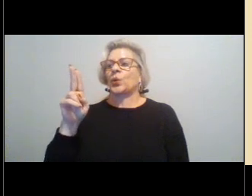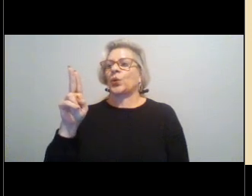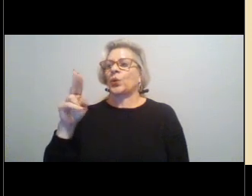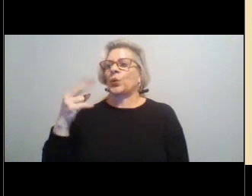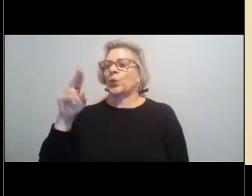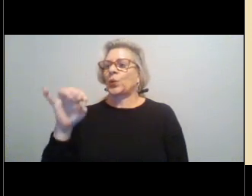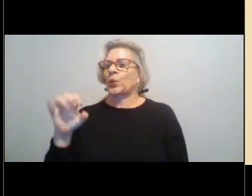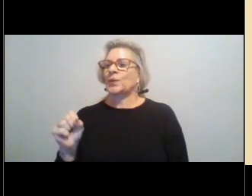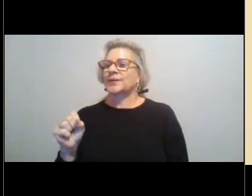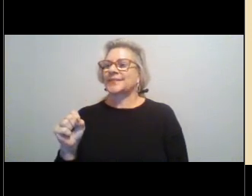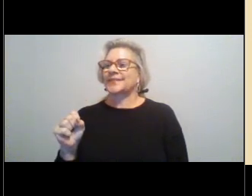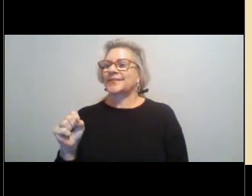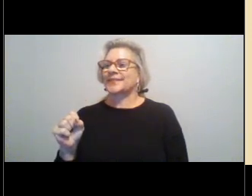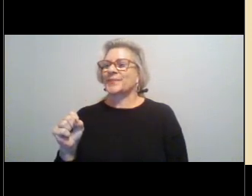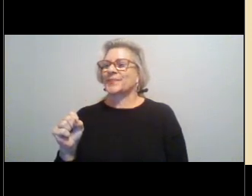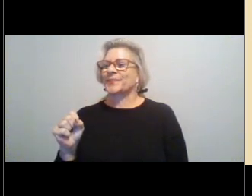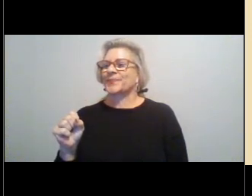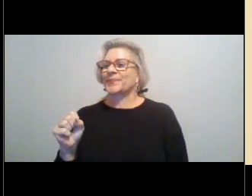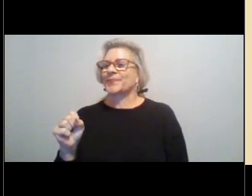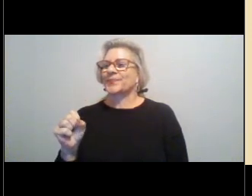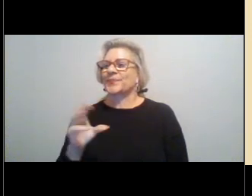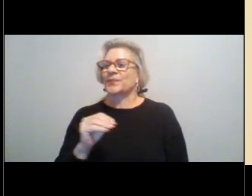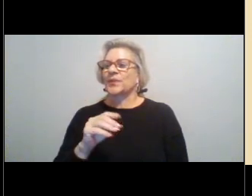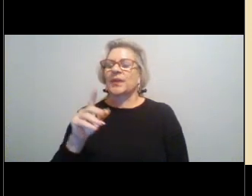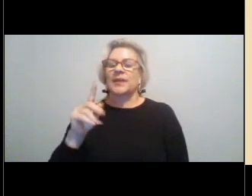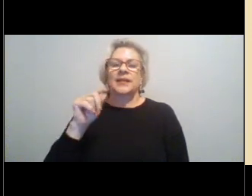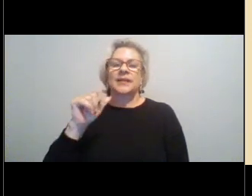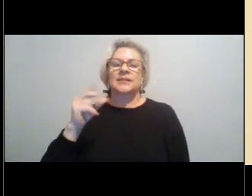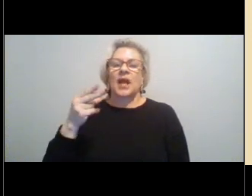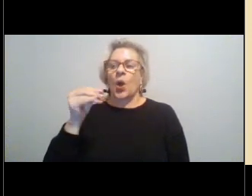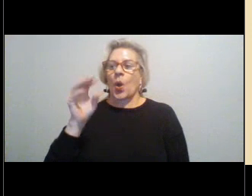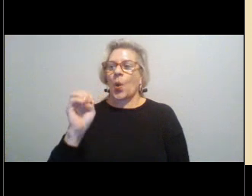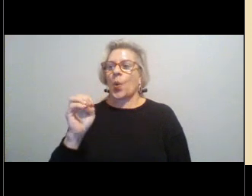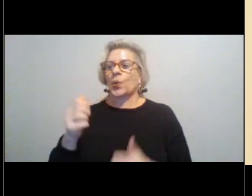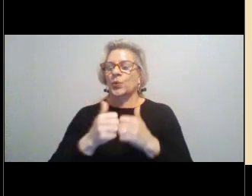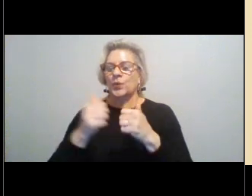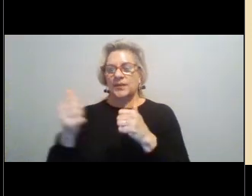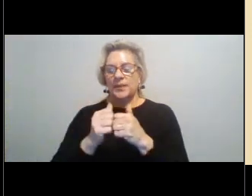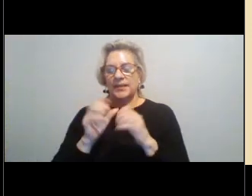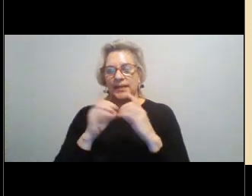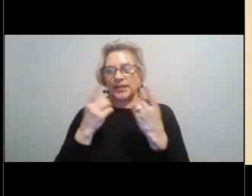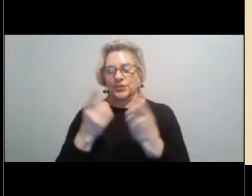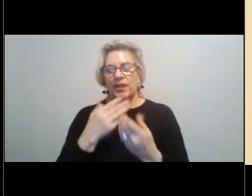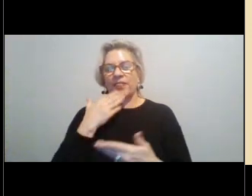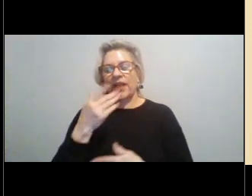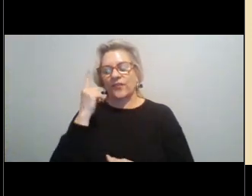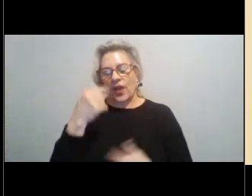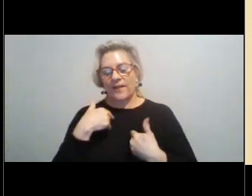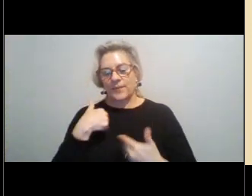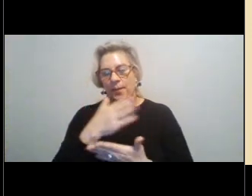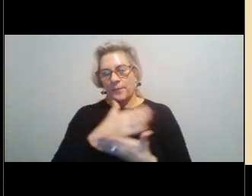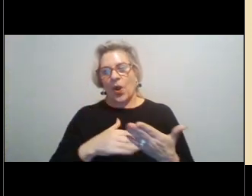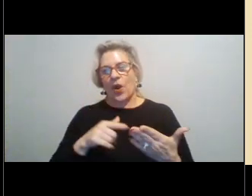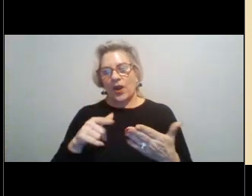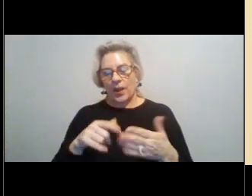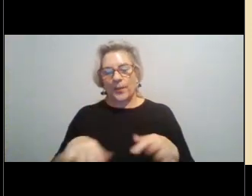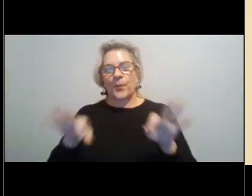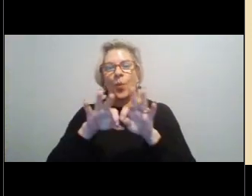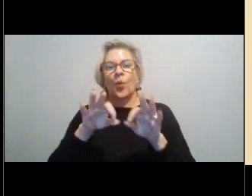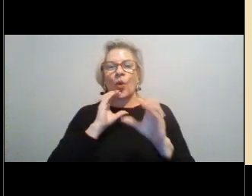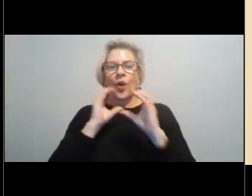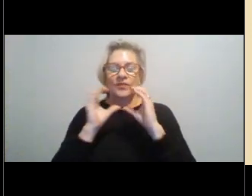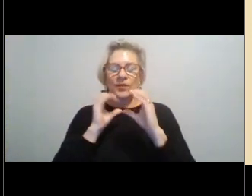Good evening. Danielle Hughes with the Tahoe Transportation District. Thank you for having me as part of this important conversation.